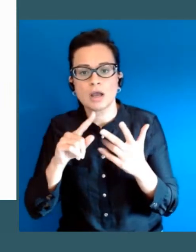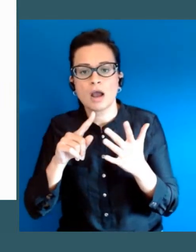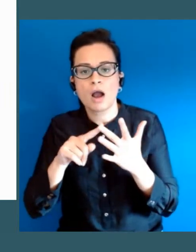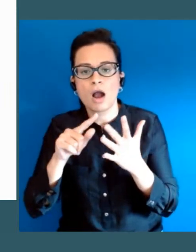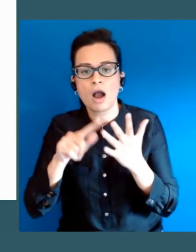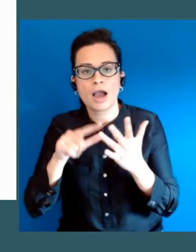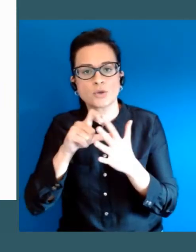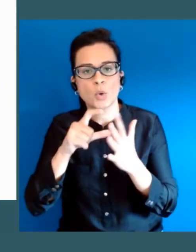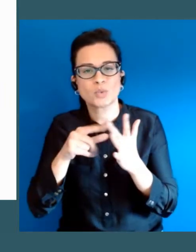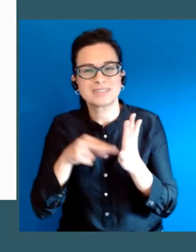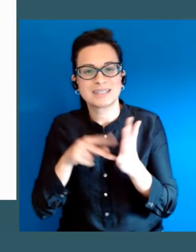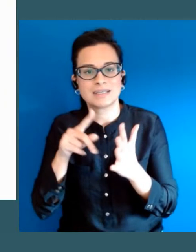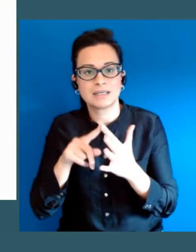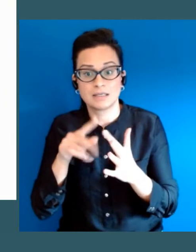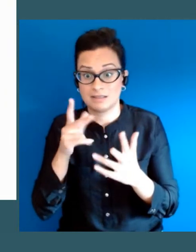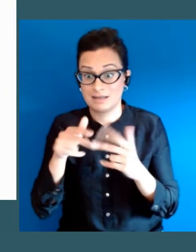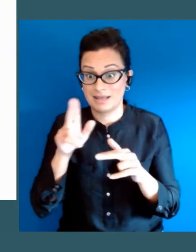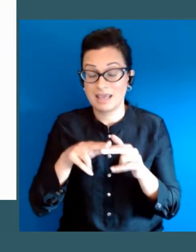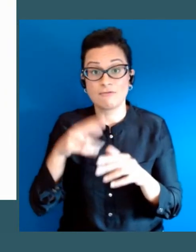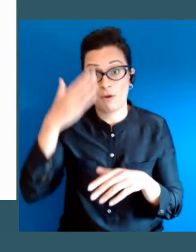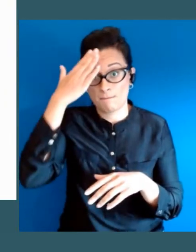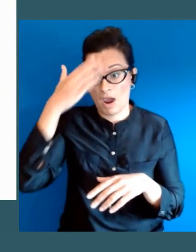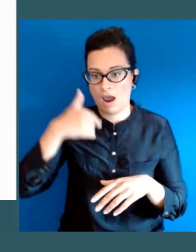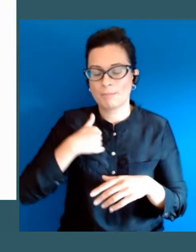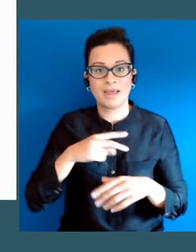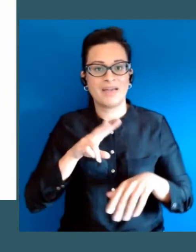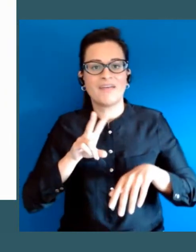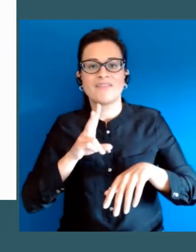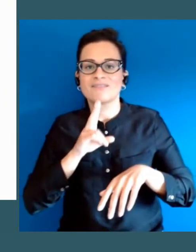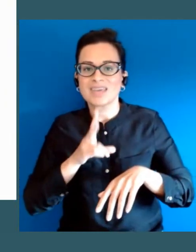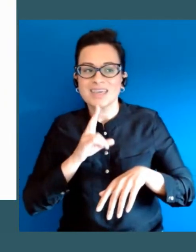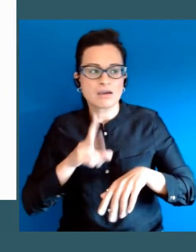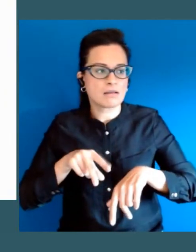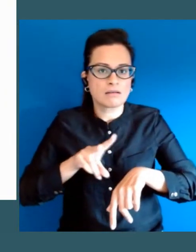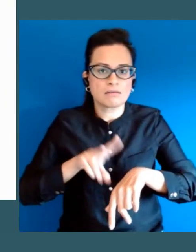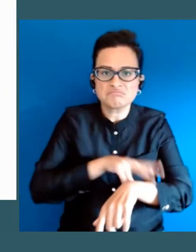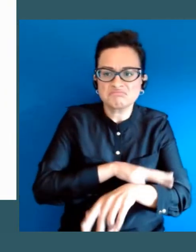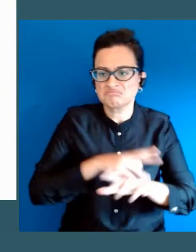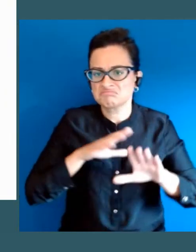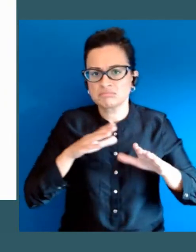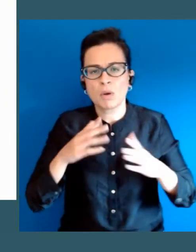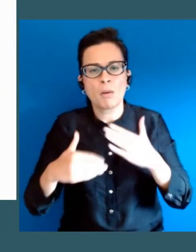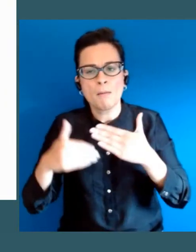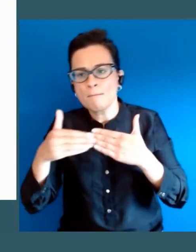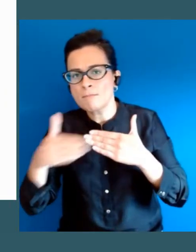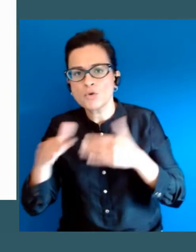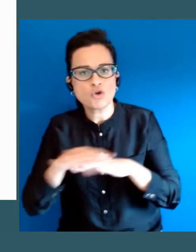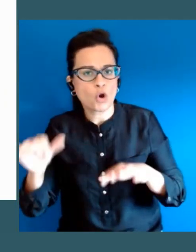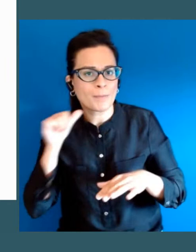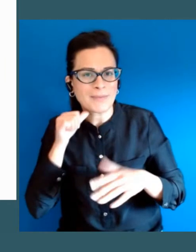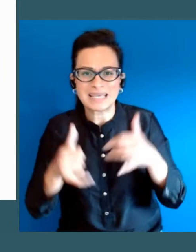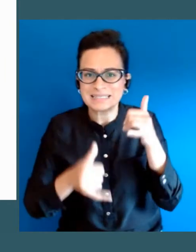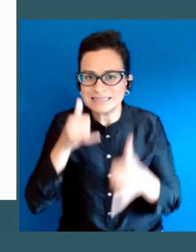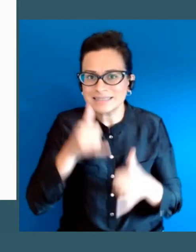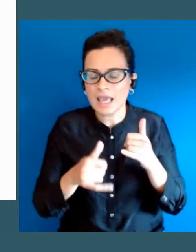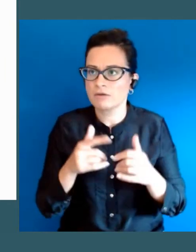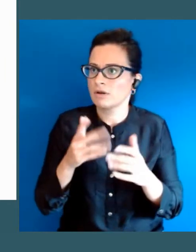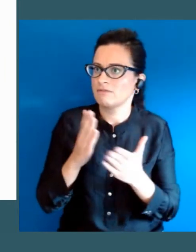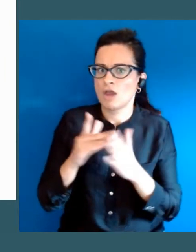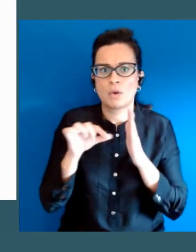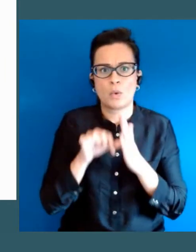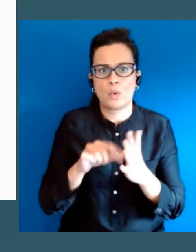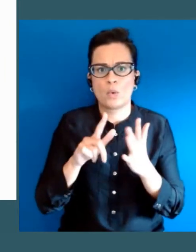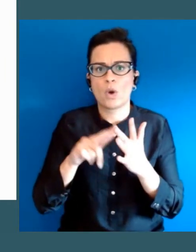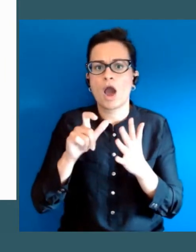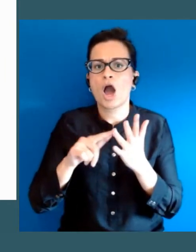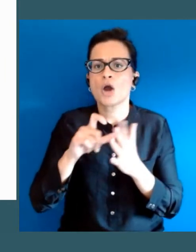if mum is vegan or following a more plant-based lifestyle, then it's quite hard to obtain iodine sources when they're mainly from